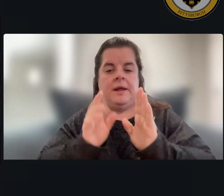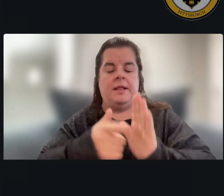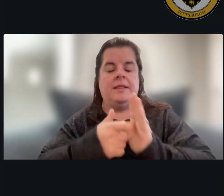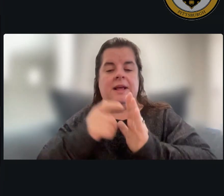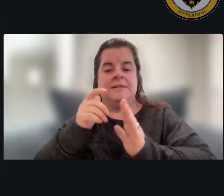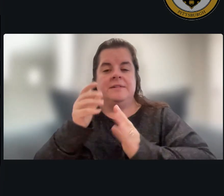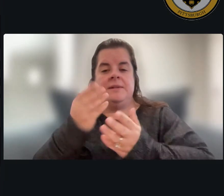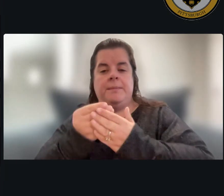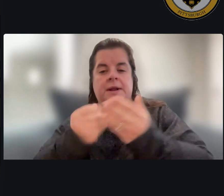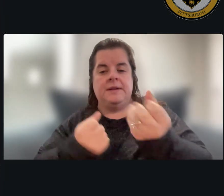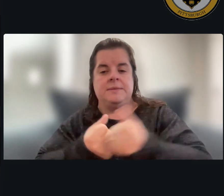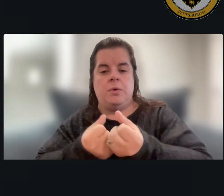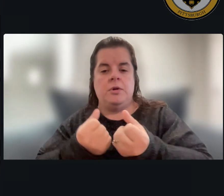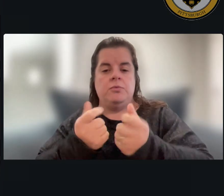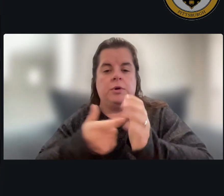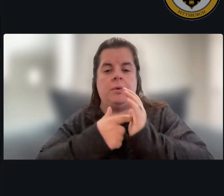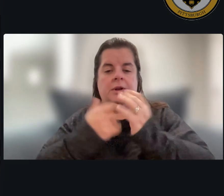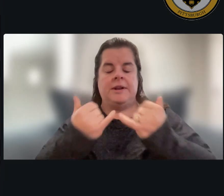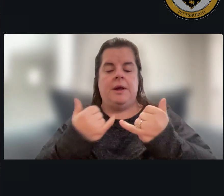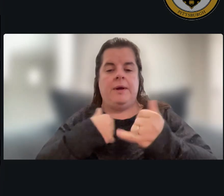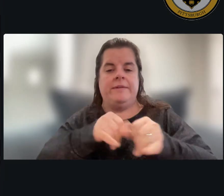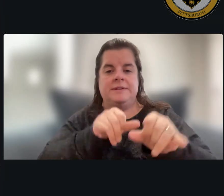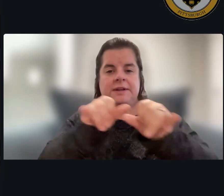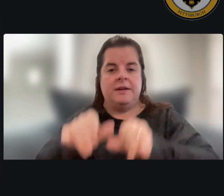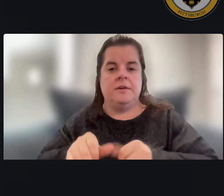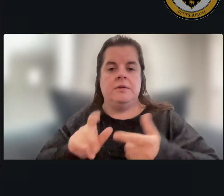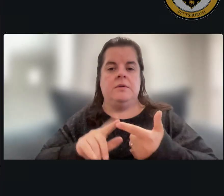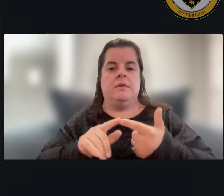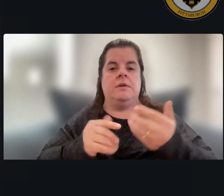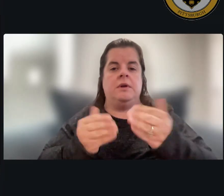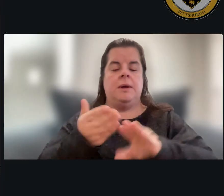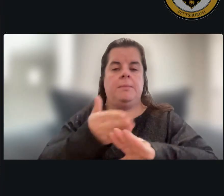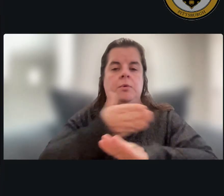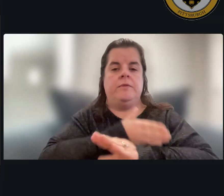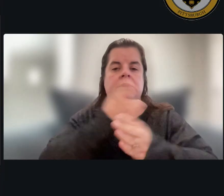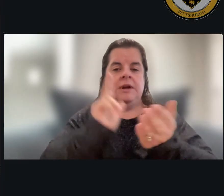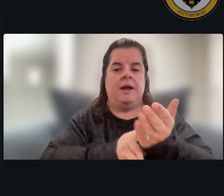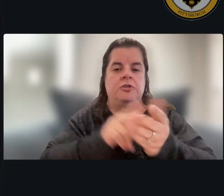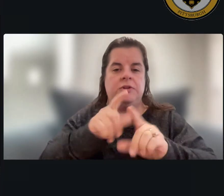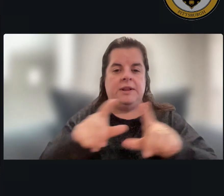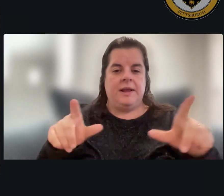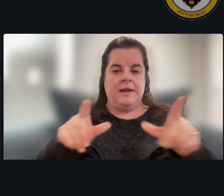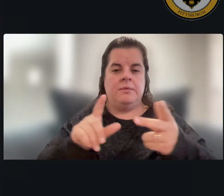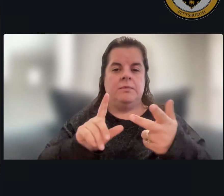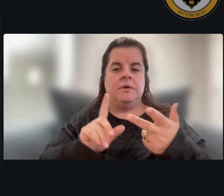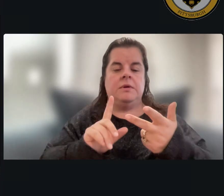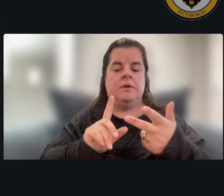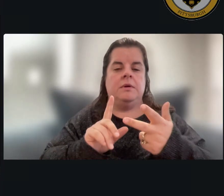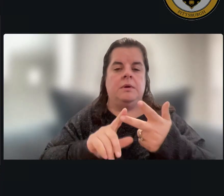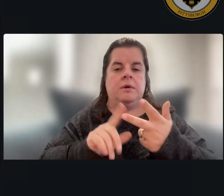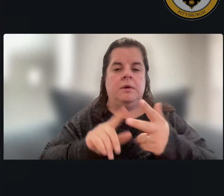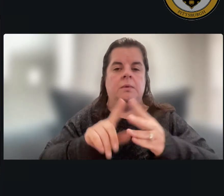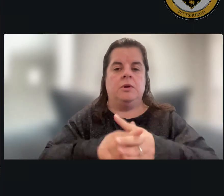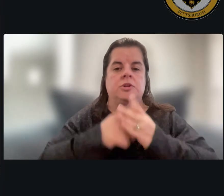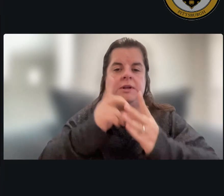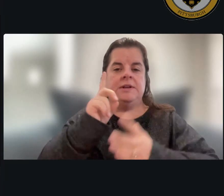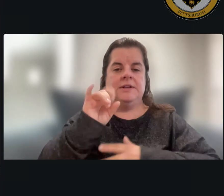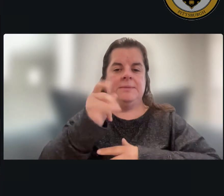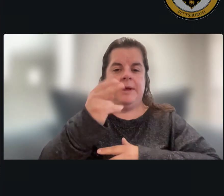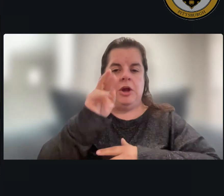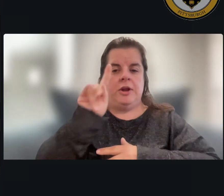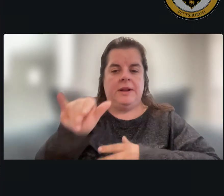one. We now have a standard for that. We've updated some of our contract language related to our vendors. As I mentioned to you already, we launched the disparity